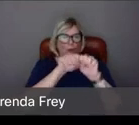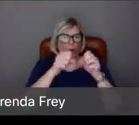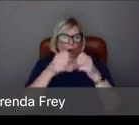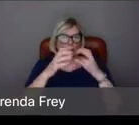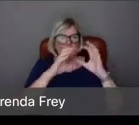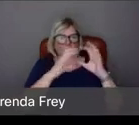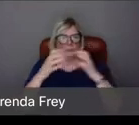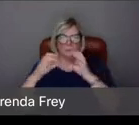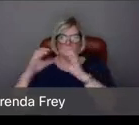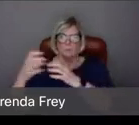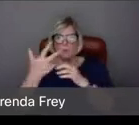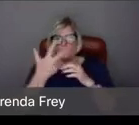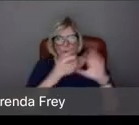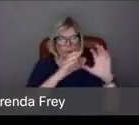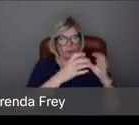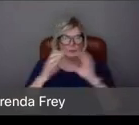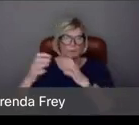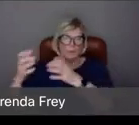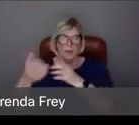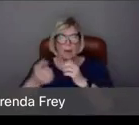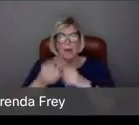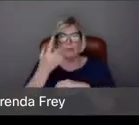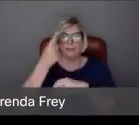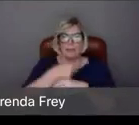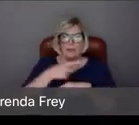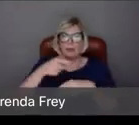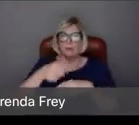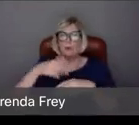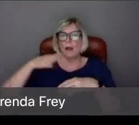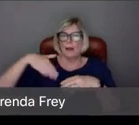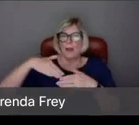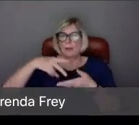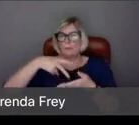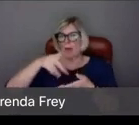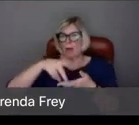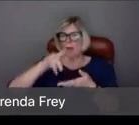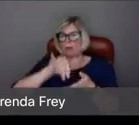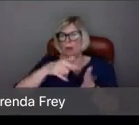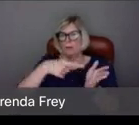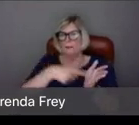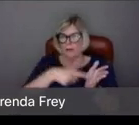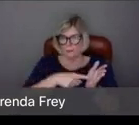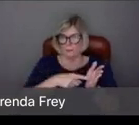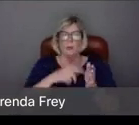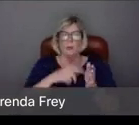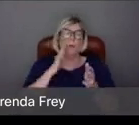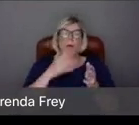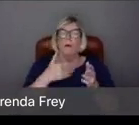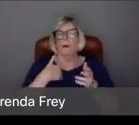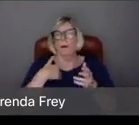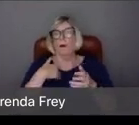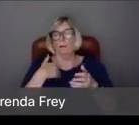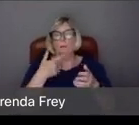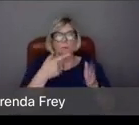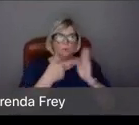3 buckets how many days late you've been on that debt. So there'll be a number of how many times